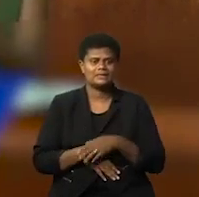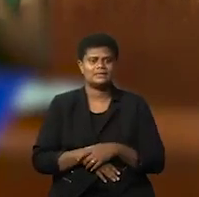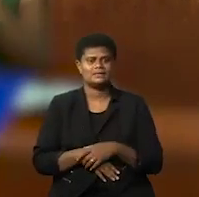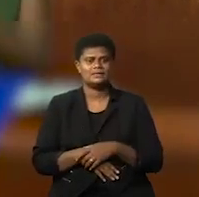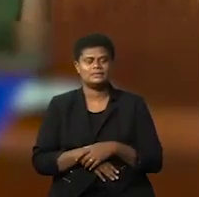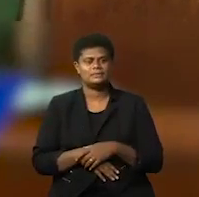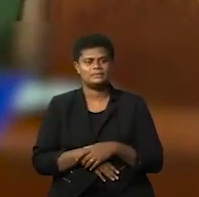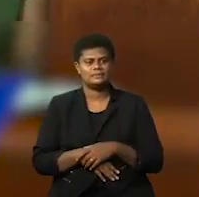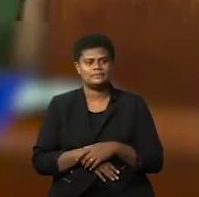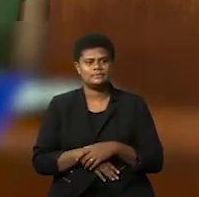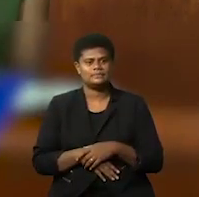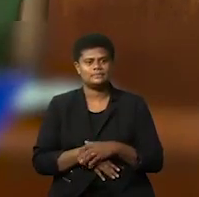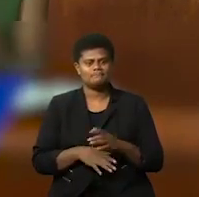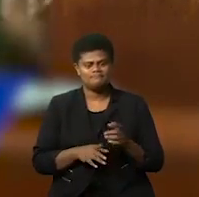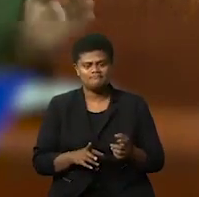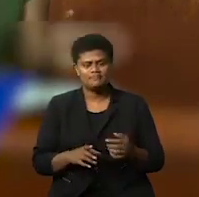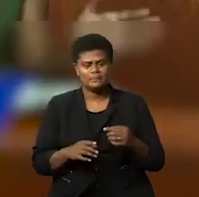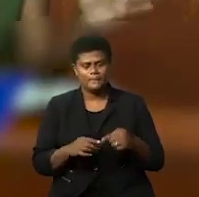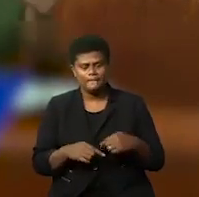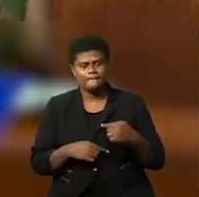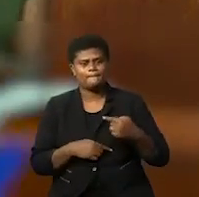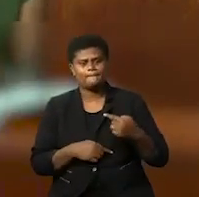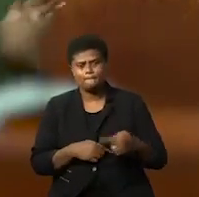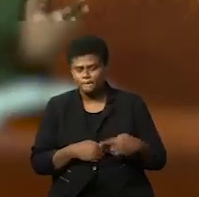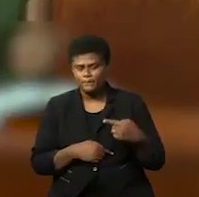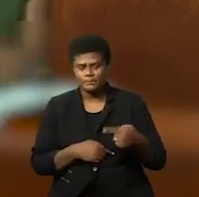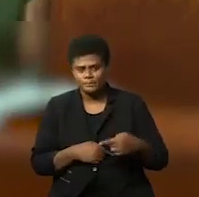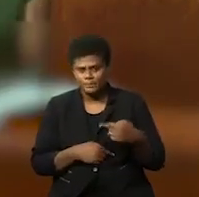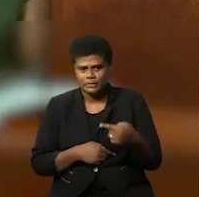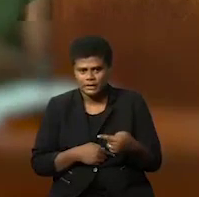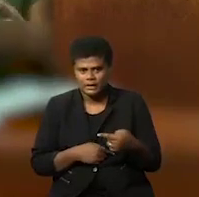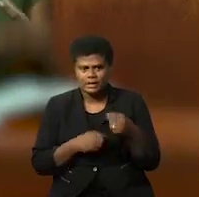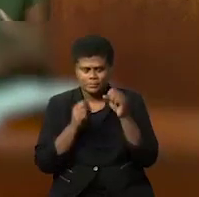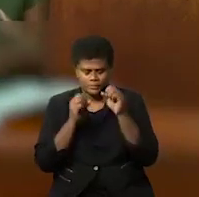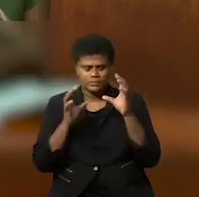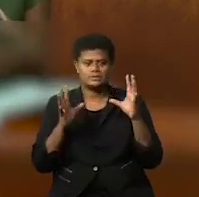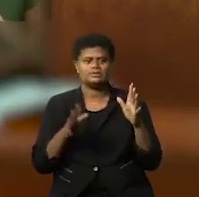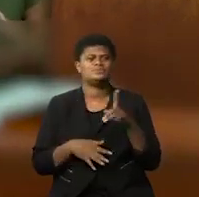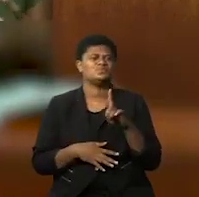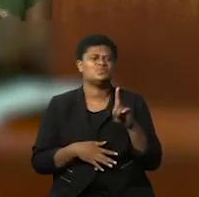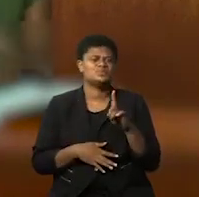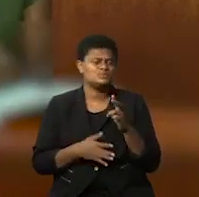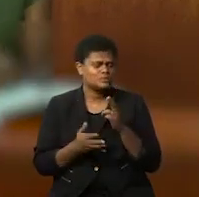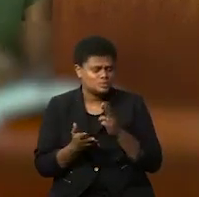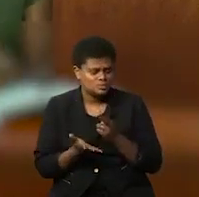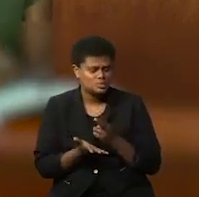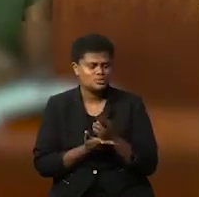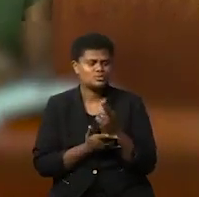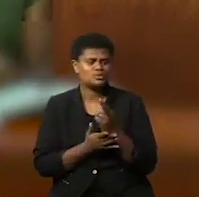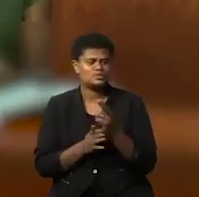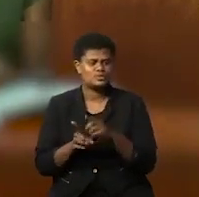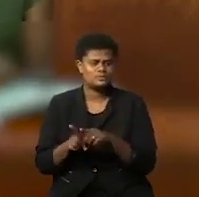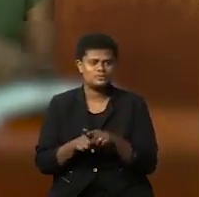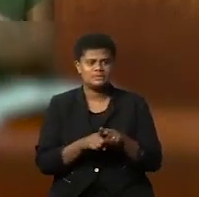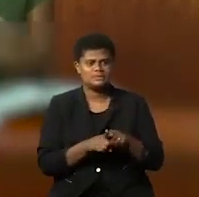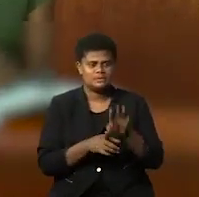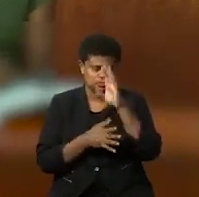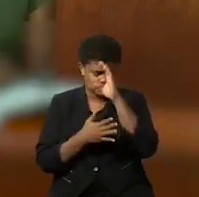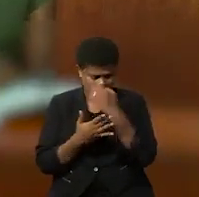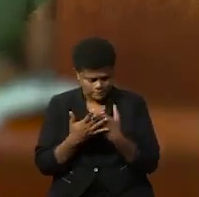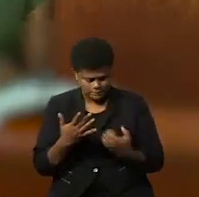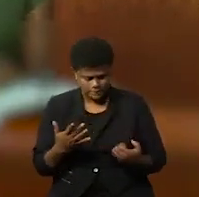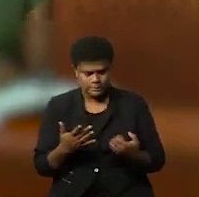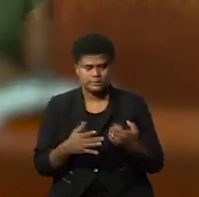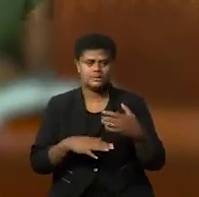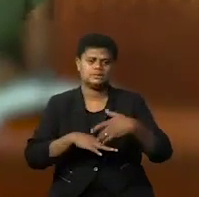teenage years and then finally when I've, come into my 20s and on, I began to realize what it truly means to experience